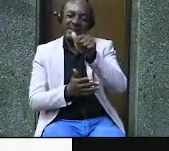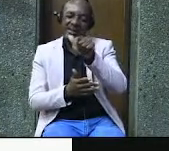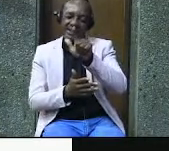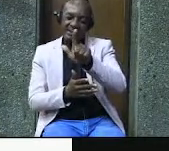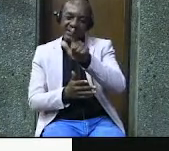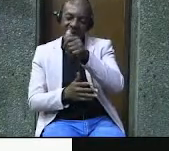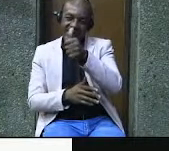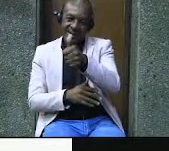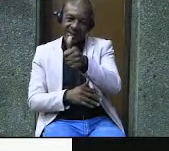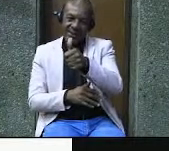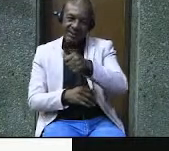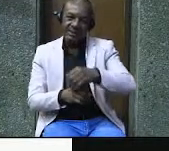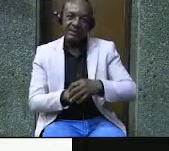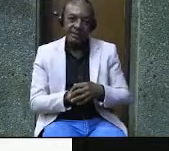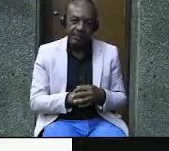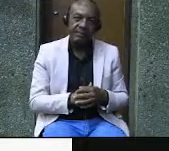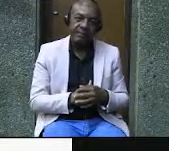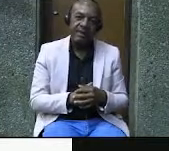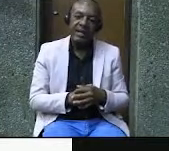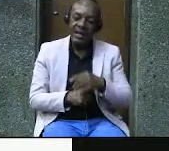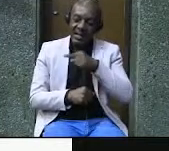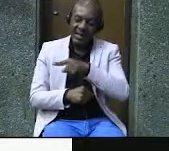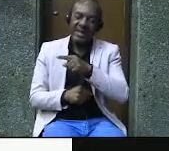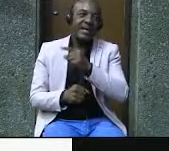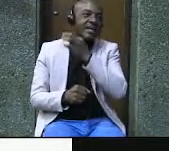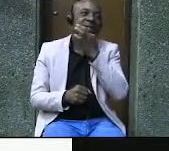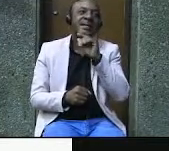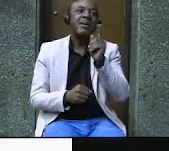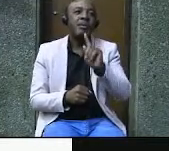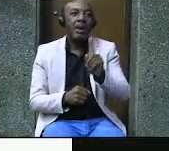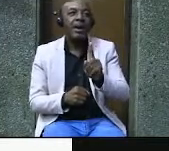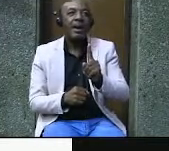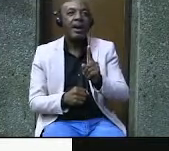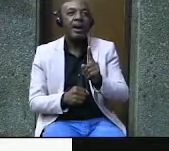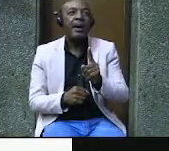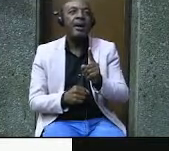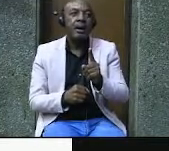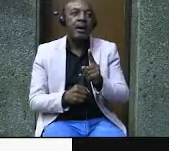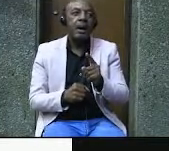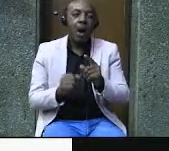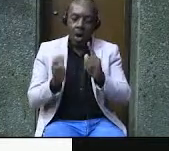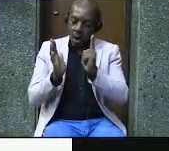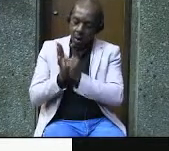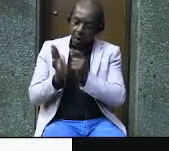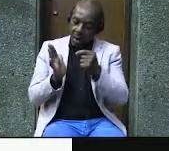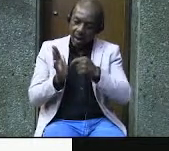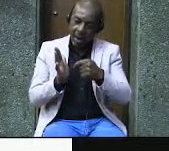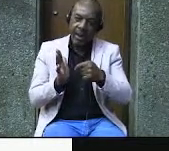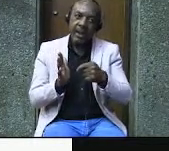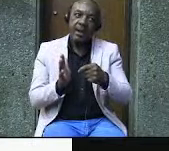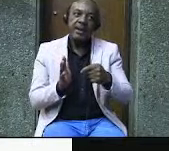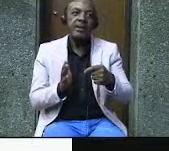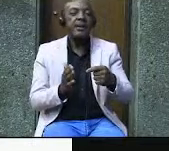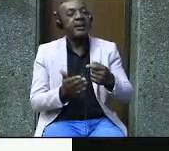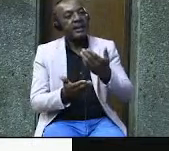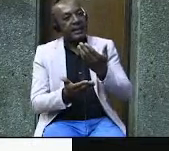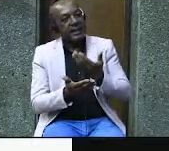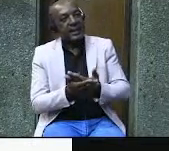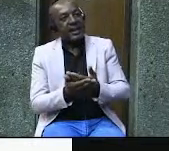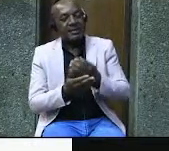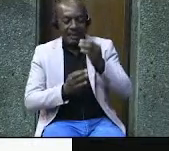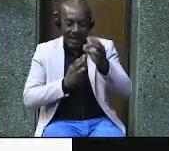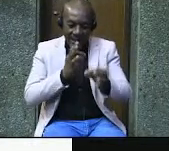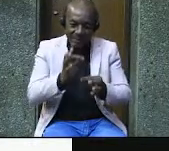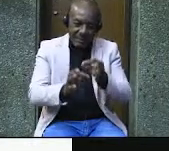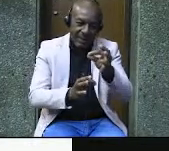The property clause serves as the foundation for the substantive and procedural aspects of the bill, which